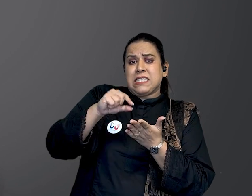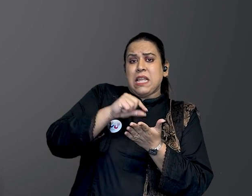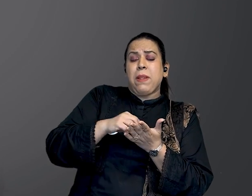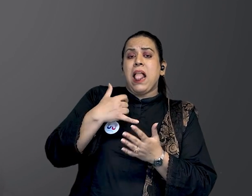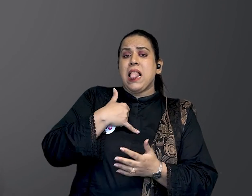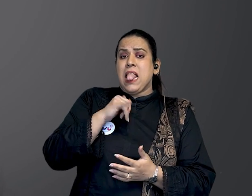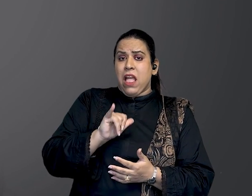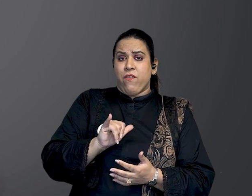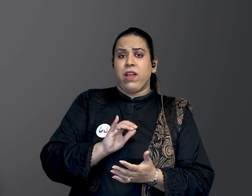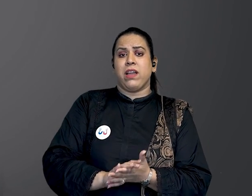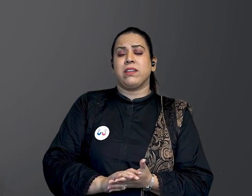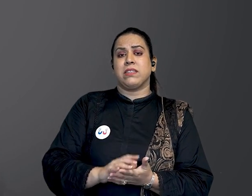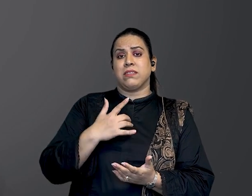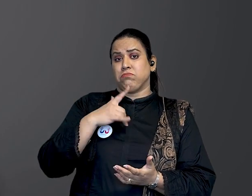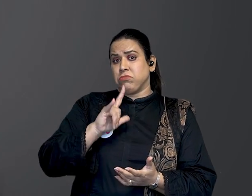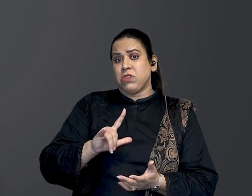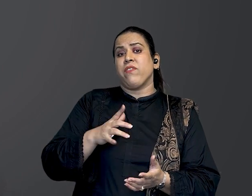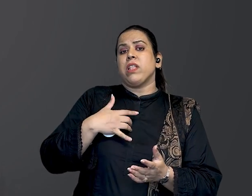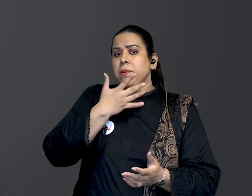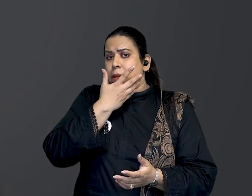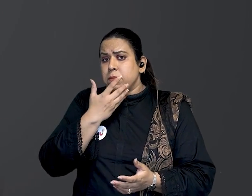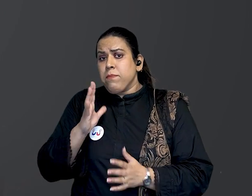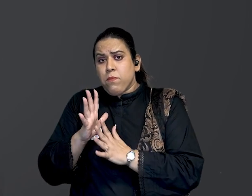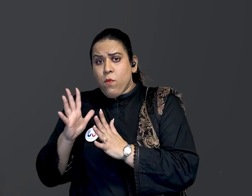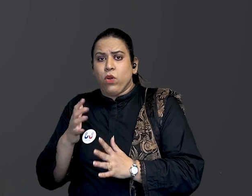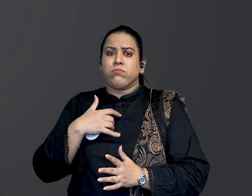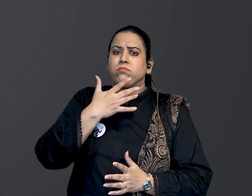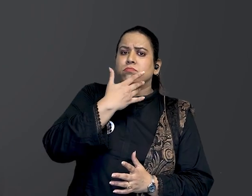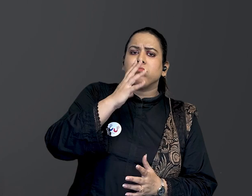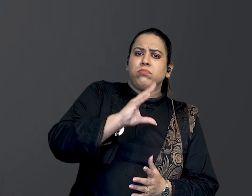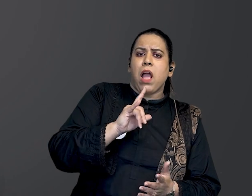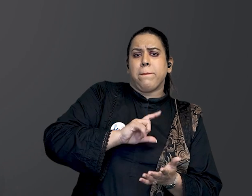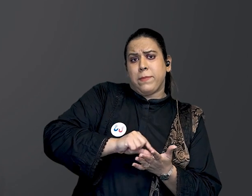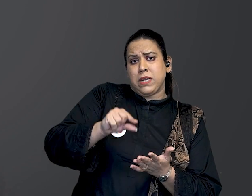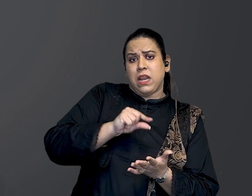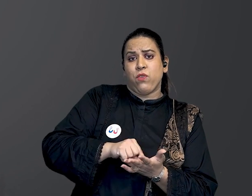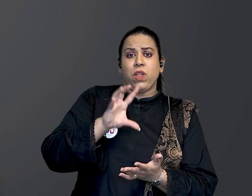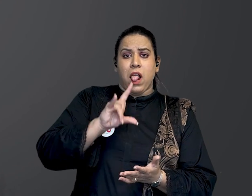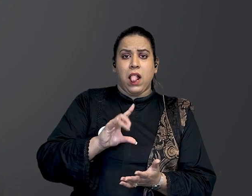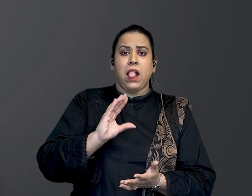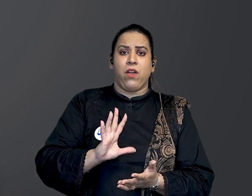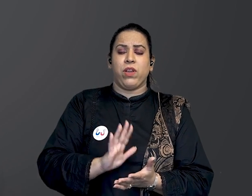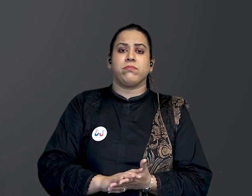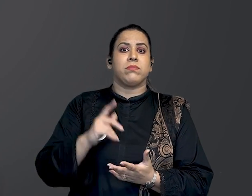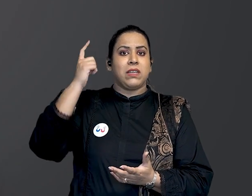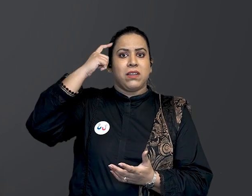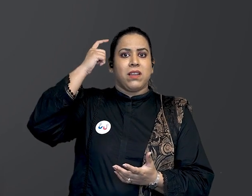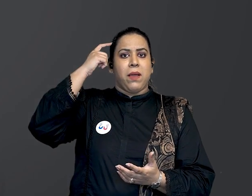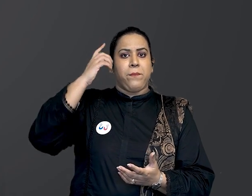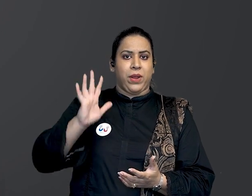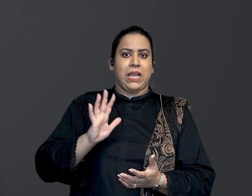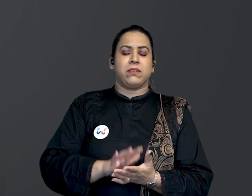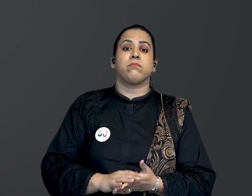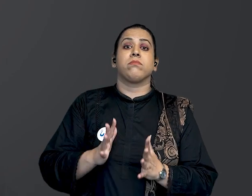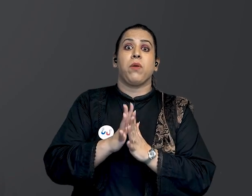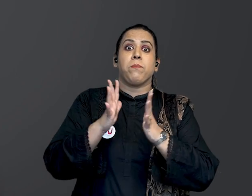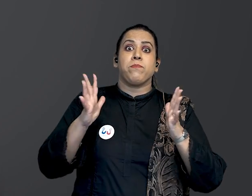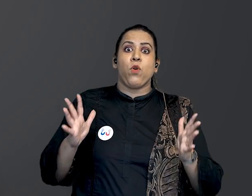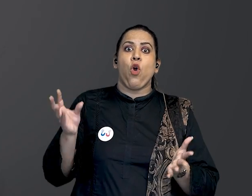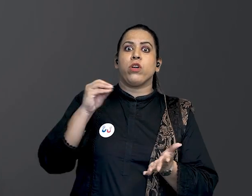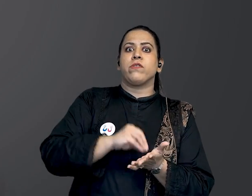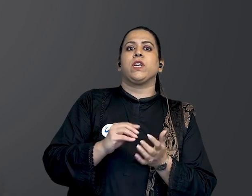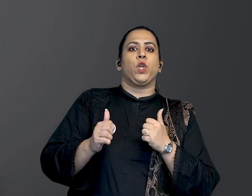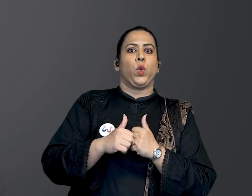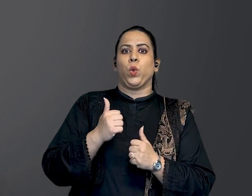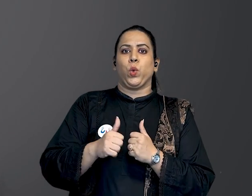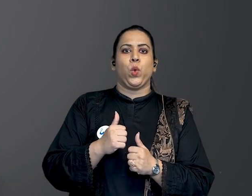if you're working on your body and you're trying to understand your body, the first thing is you have to cultivate love for it. And cultivating love means